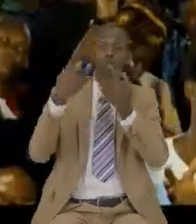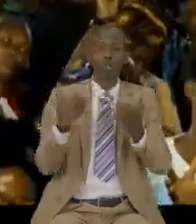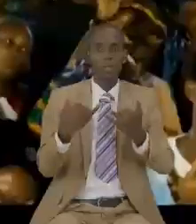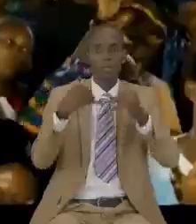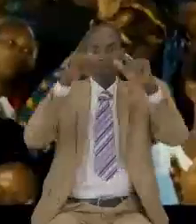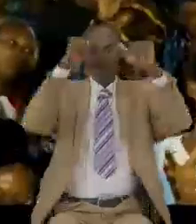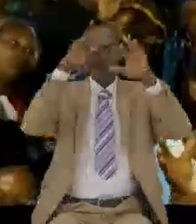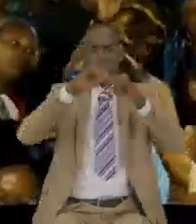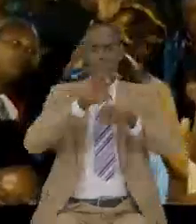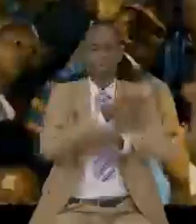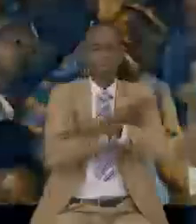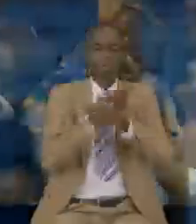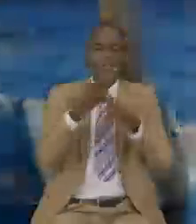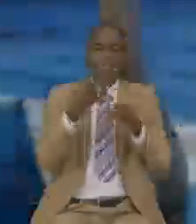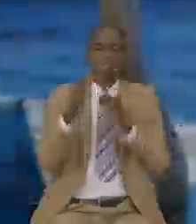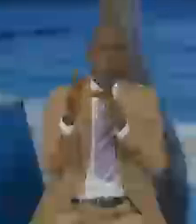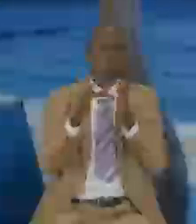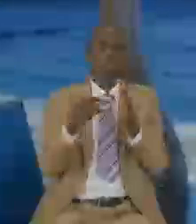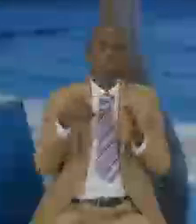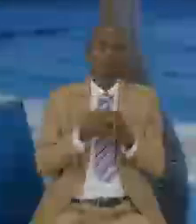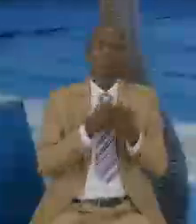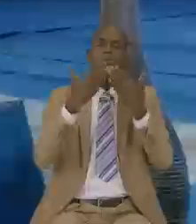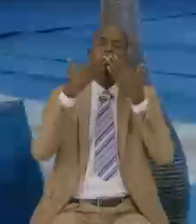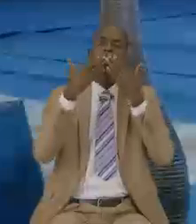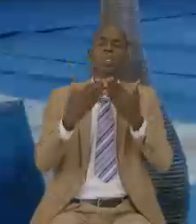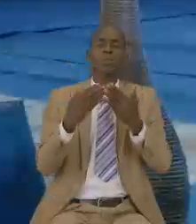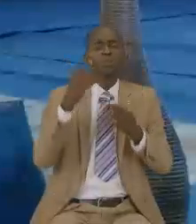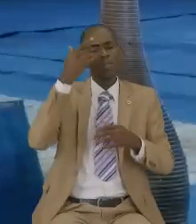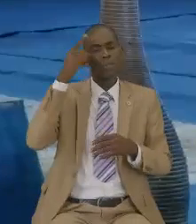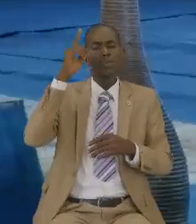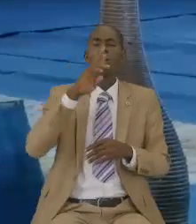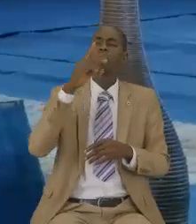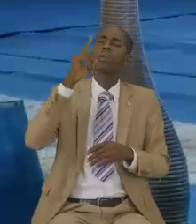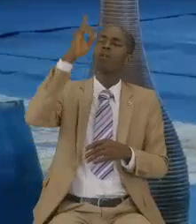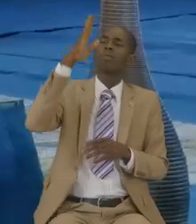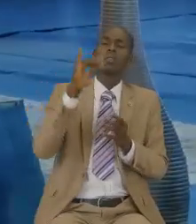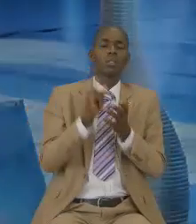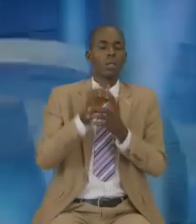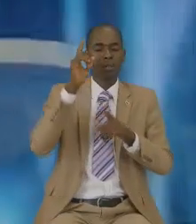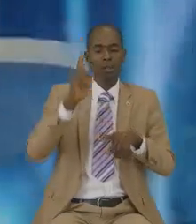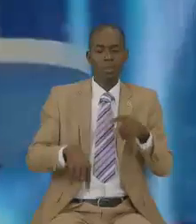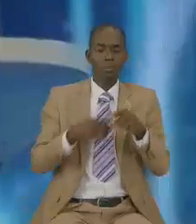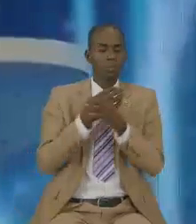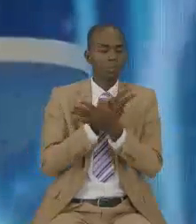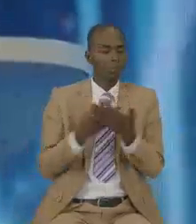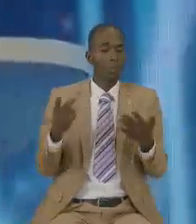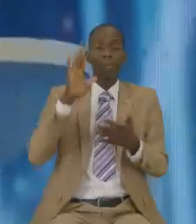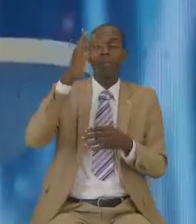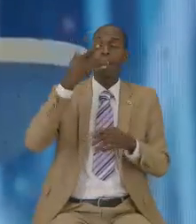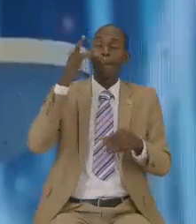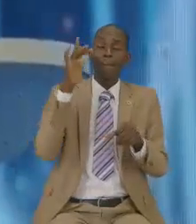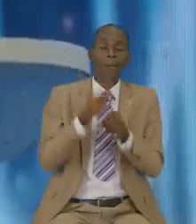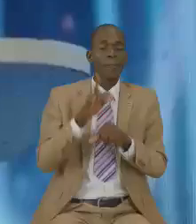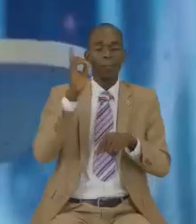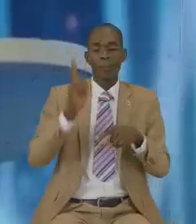of Jesus, we thank you because we know you are the God that cannot fail, and your promises cannot fail,